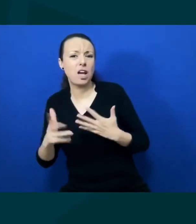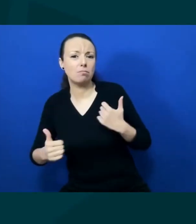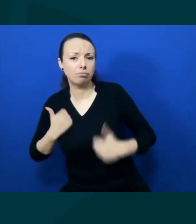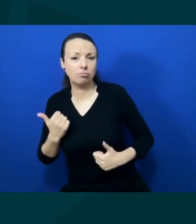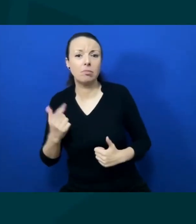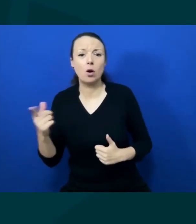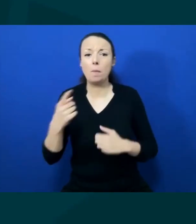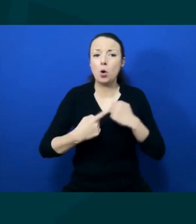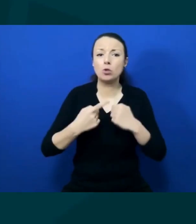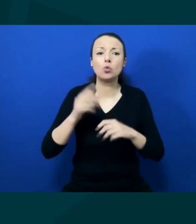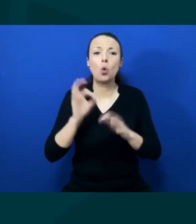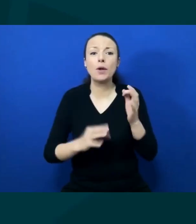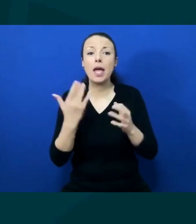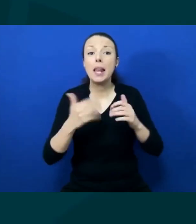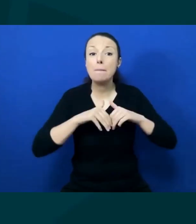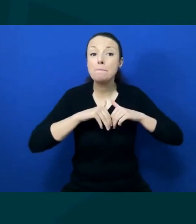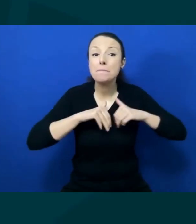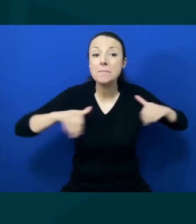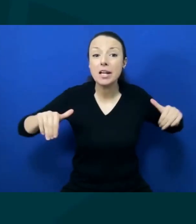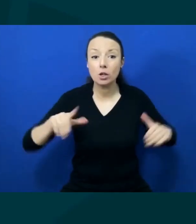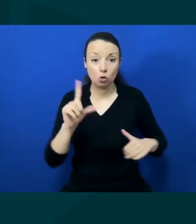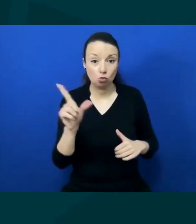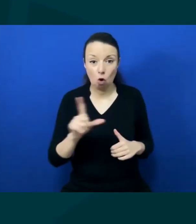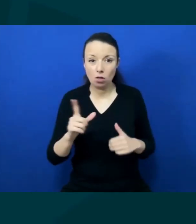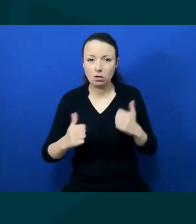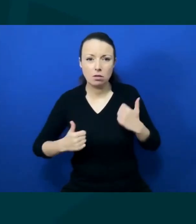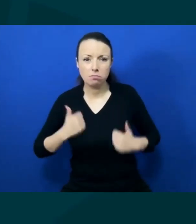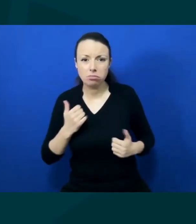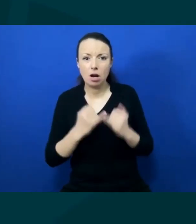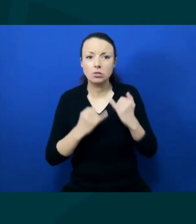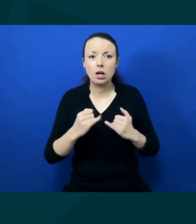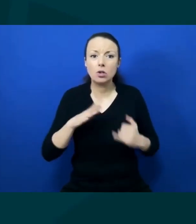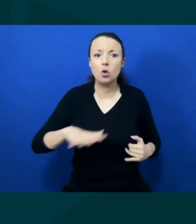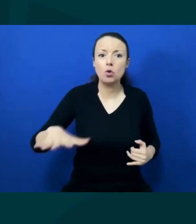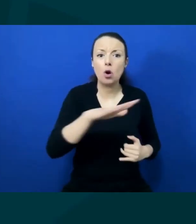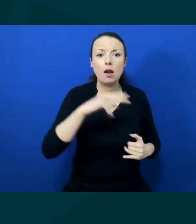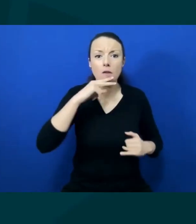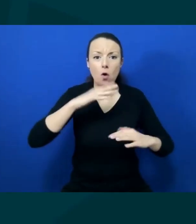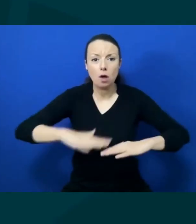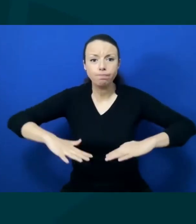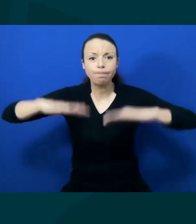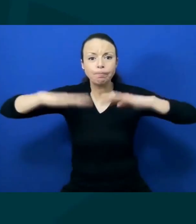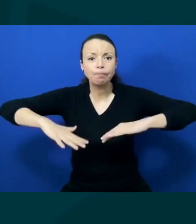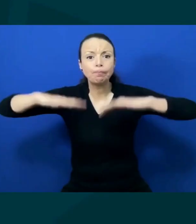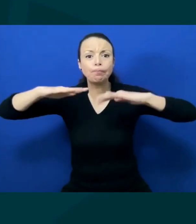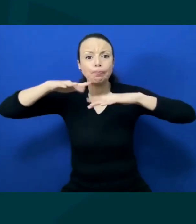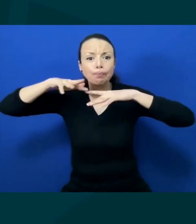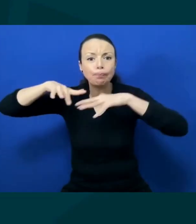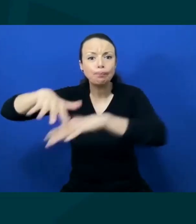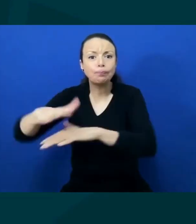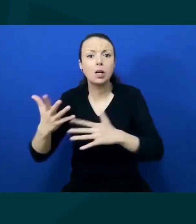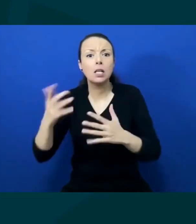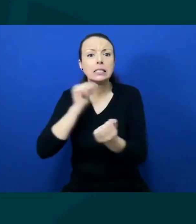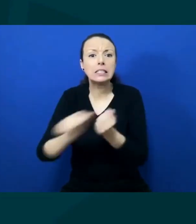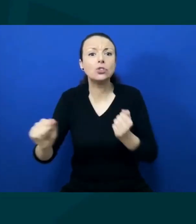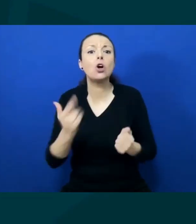benefit analysis was crucial, and the city could see clearly how much money it would spend on